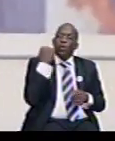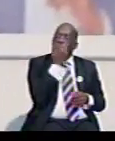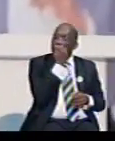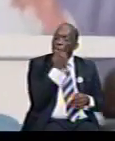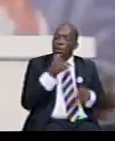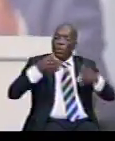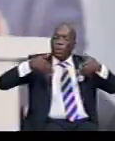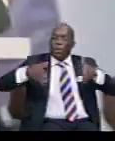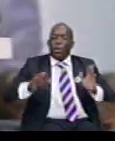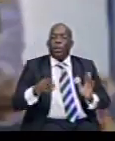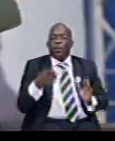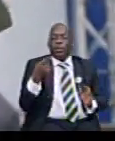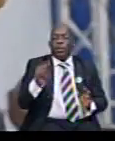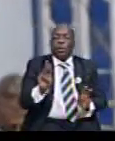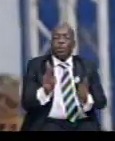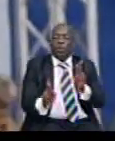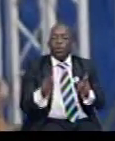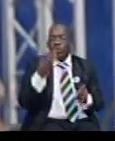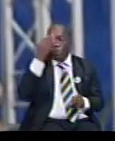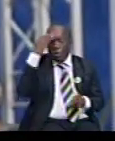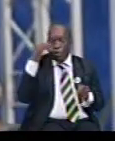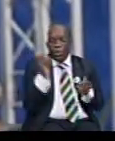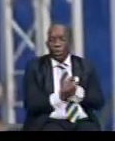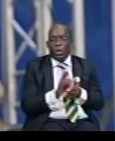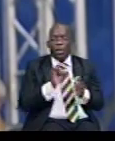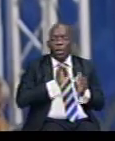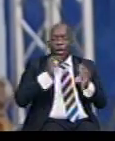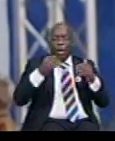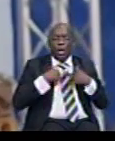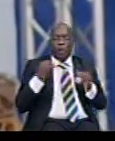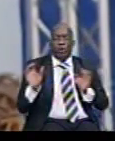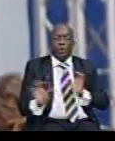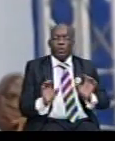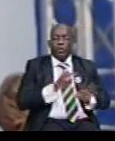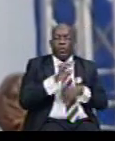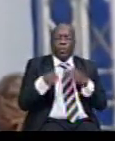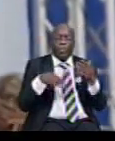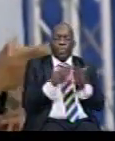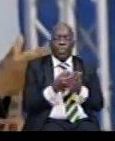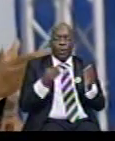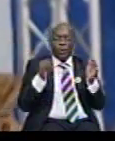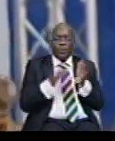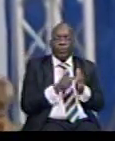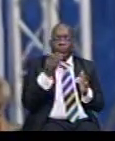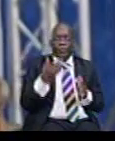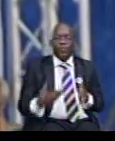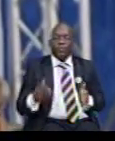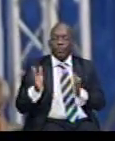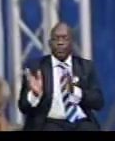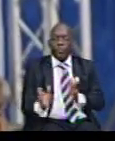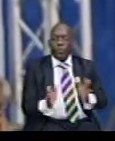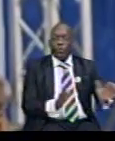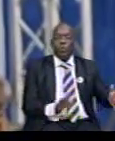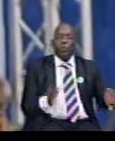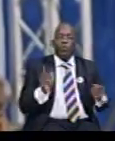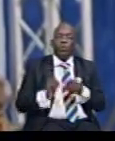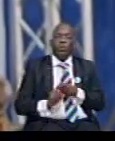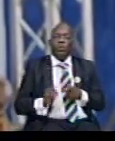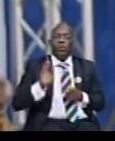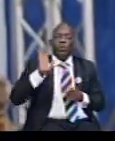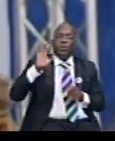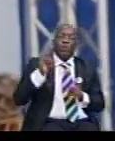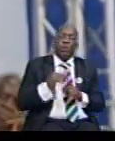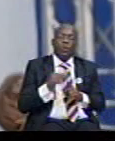know that I have done all these things according to thy word. That's what